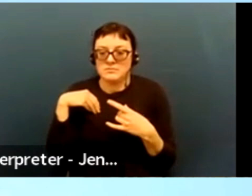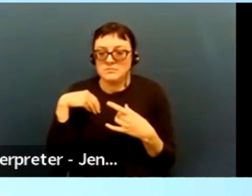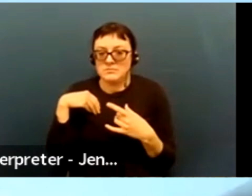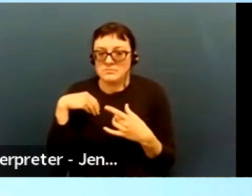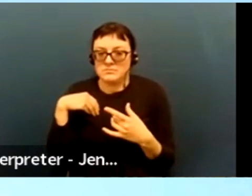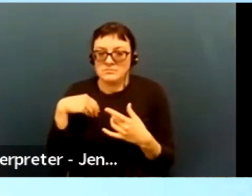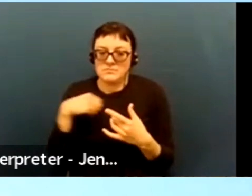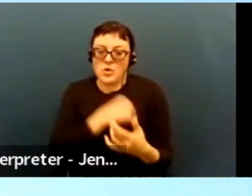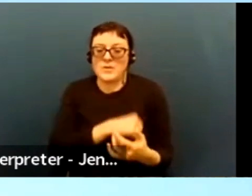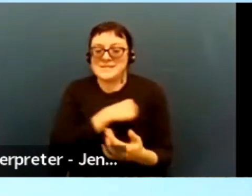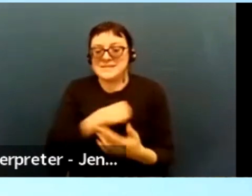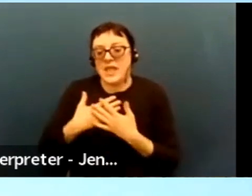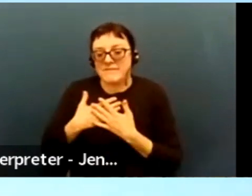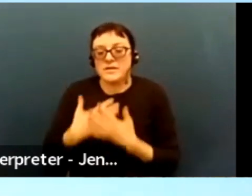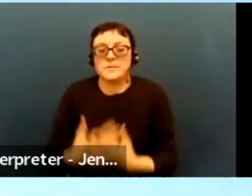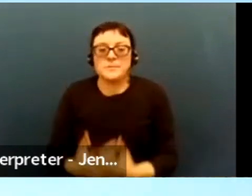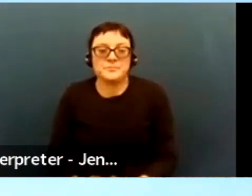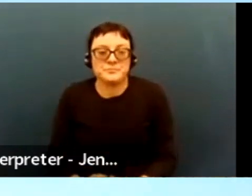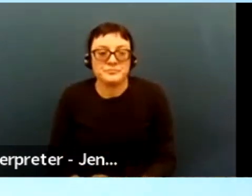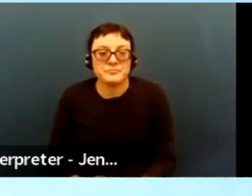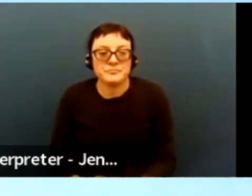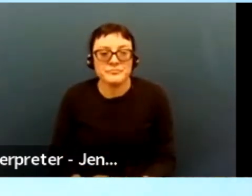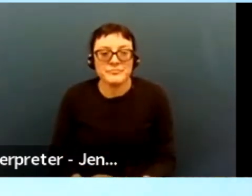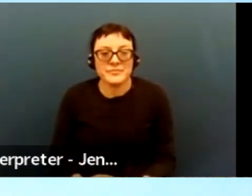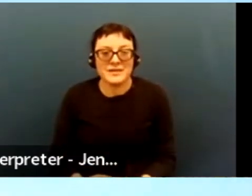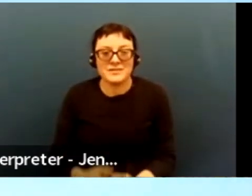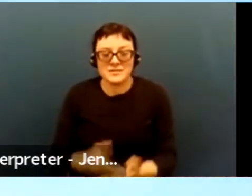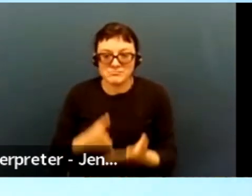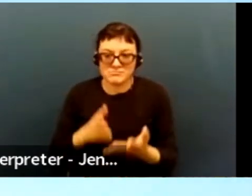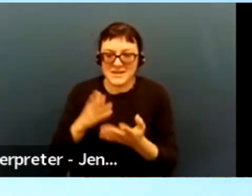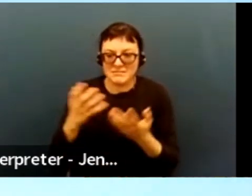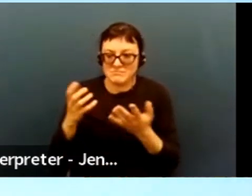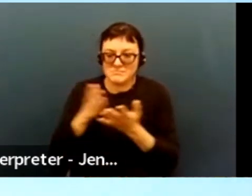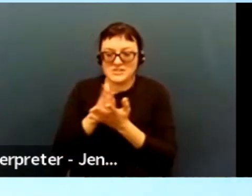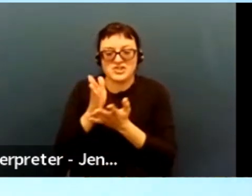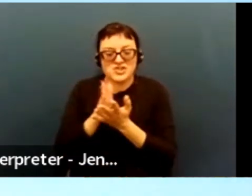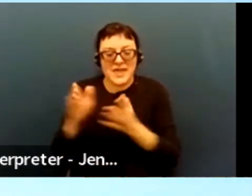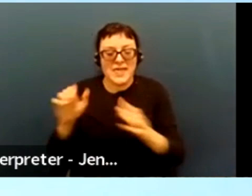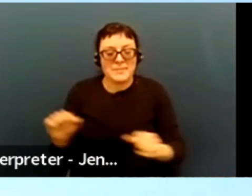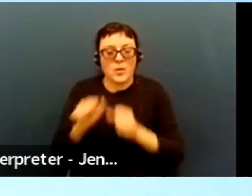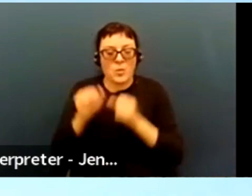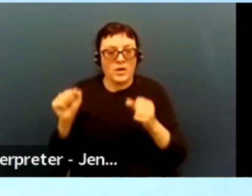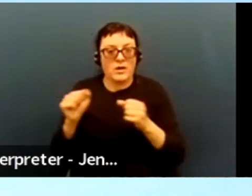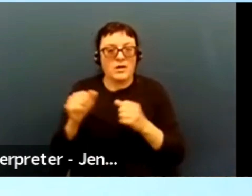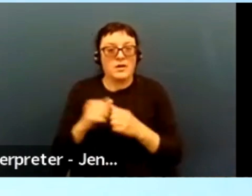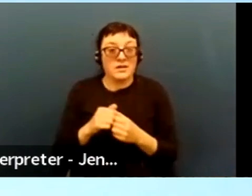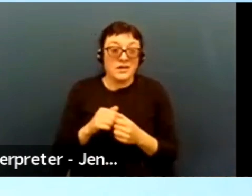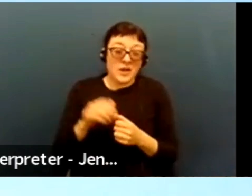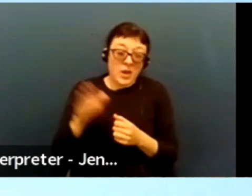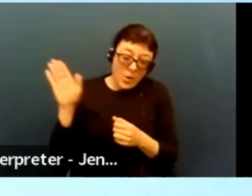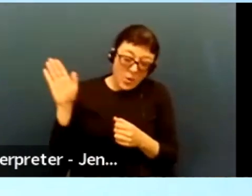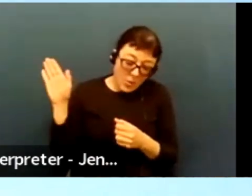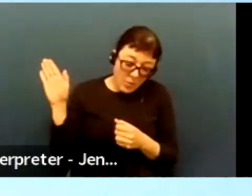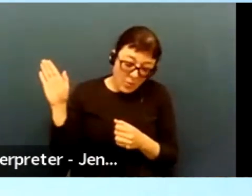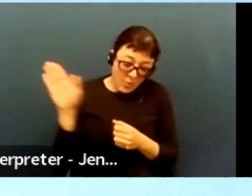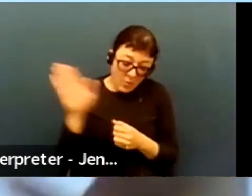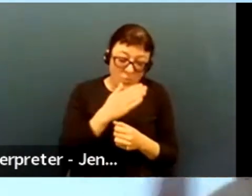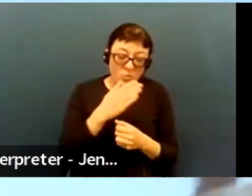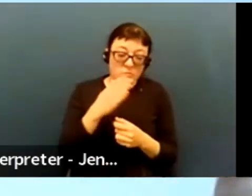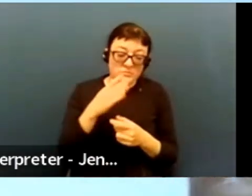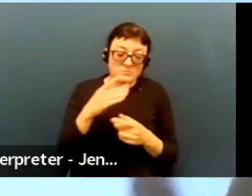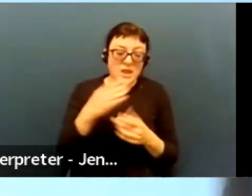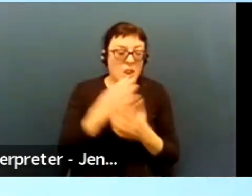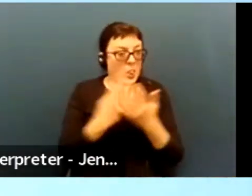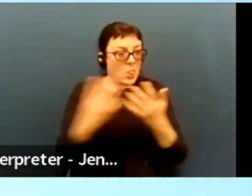as simplistic, it's just me and a bit of origami and I'll make a paper hat kind of theatre.